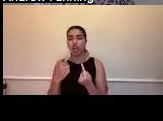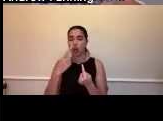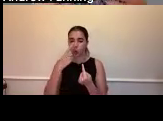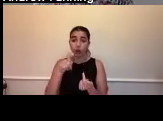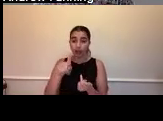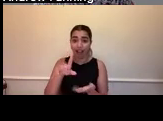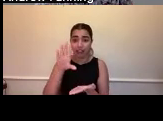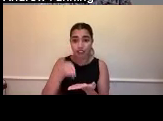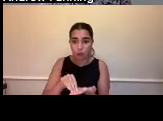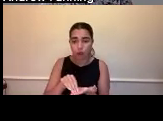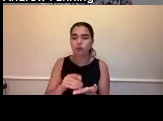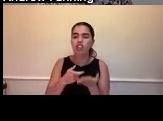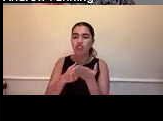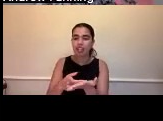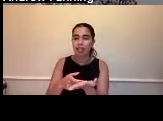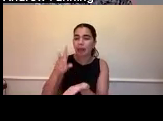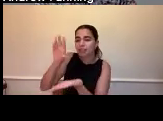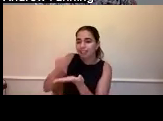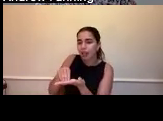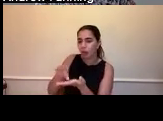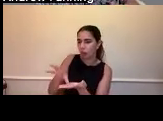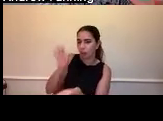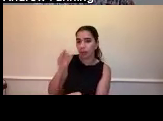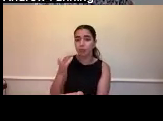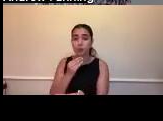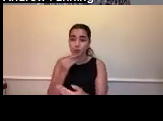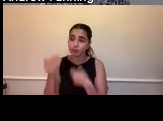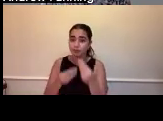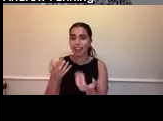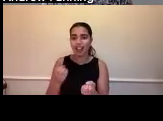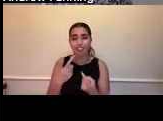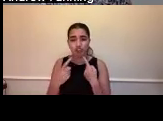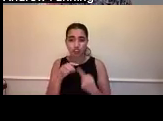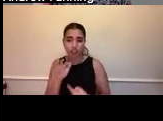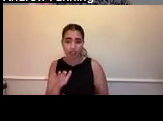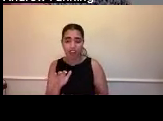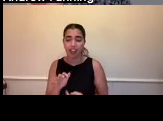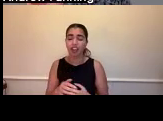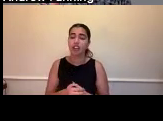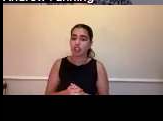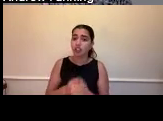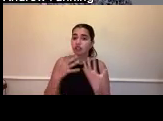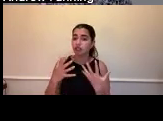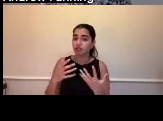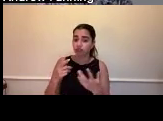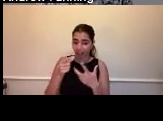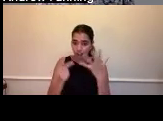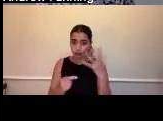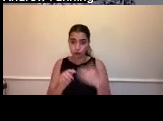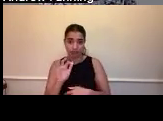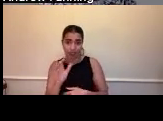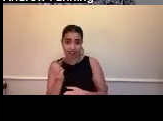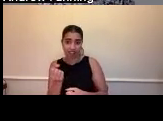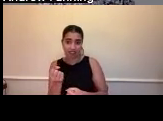up and use. There's full instructions. They're available in the Creative Commons. All the attributions are there.